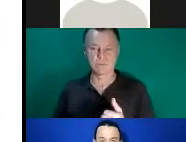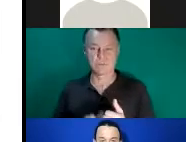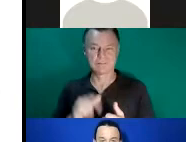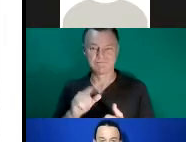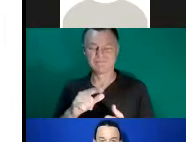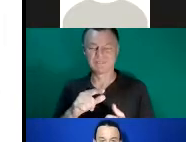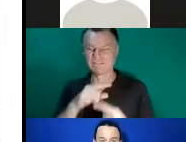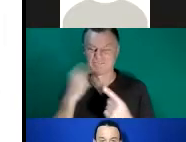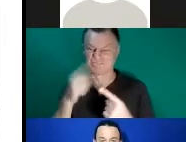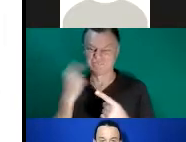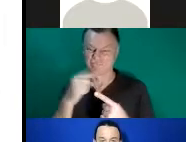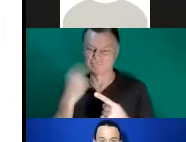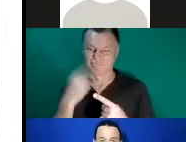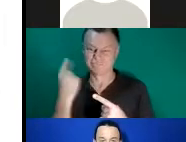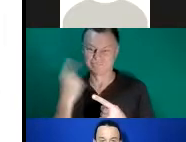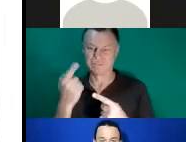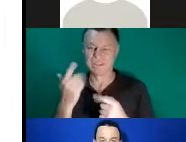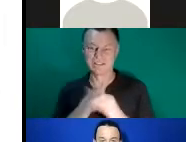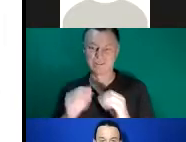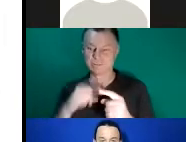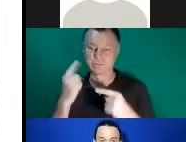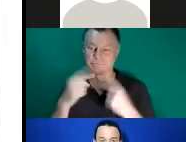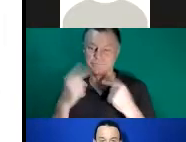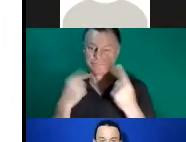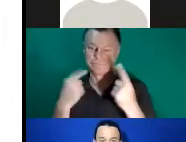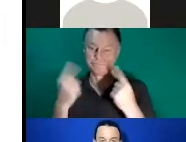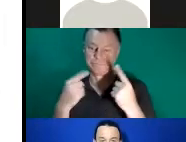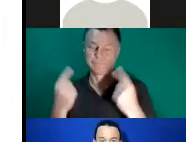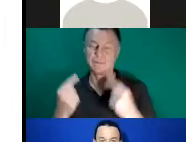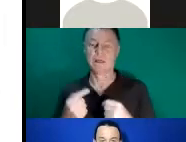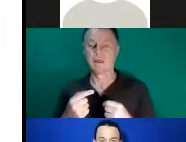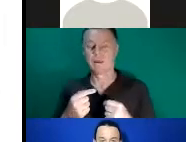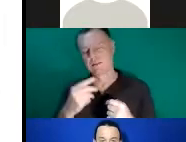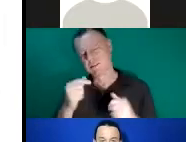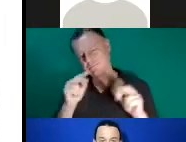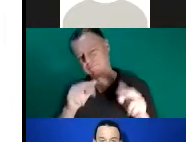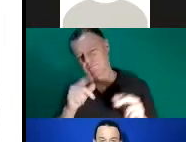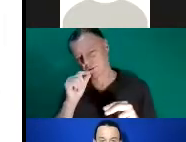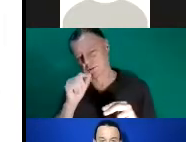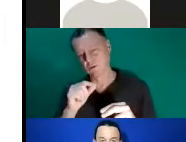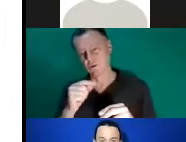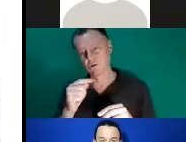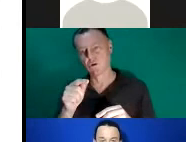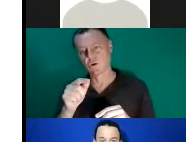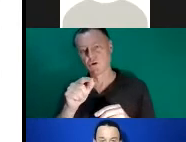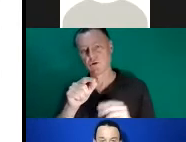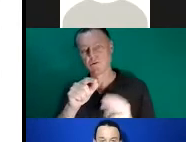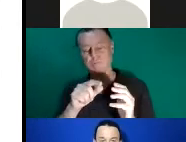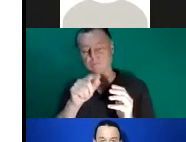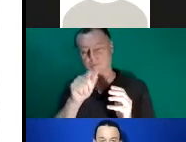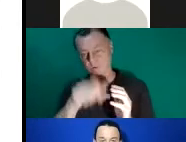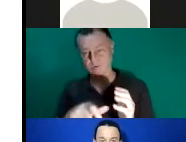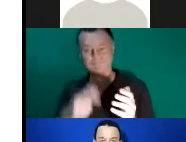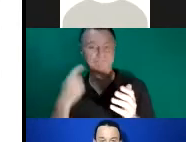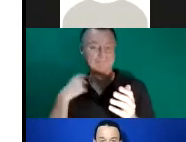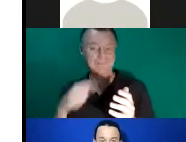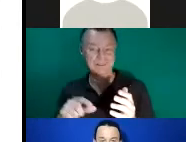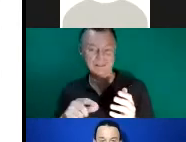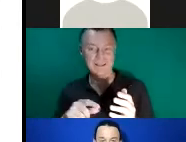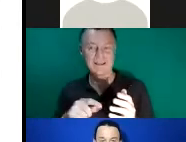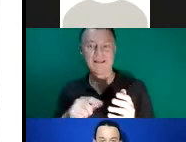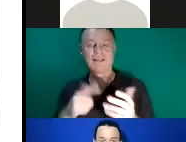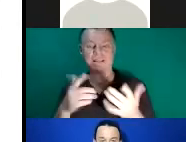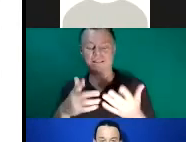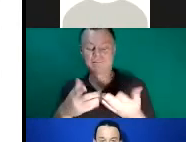liar, and there was evidence to suggest that he would turn his victims into skeletons and sell these to